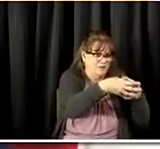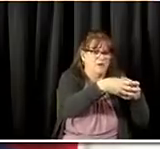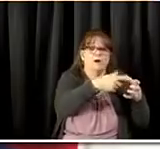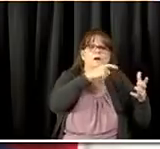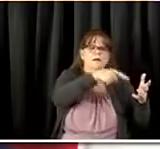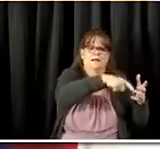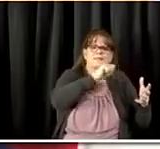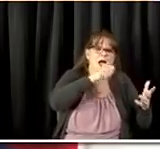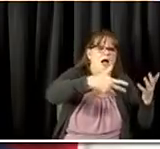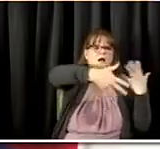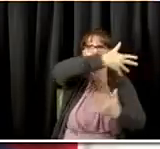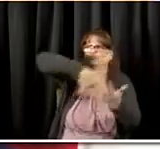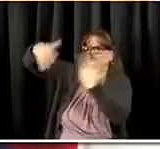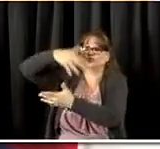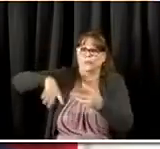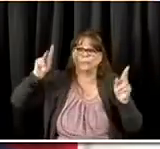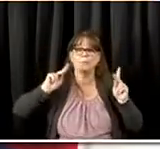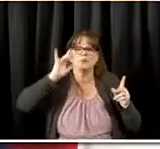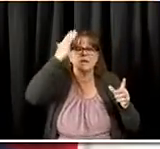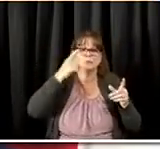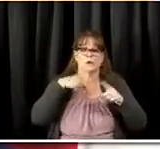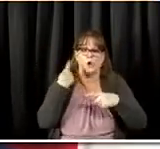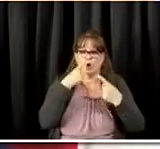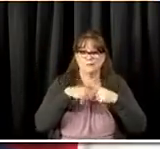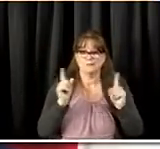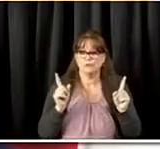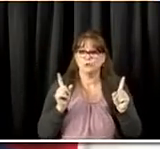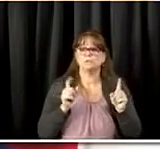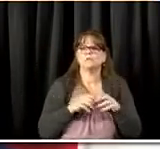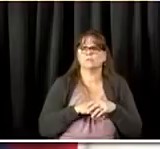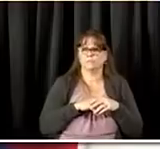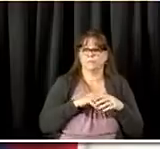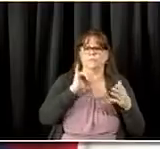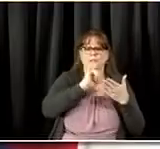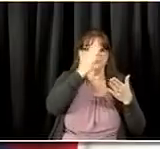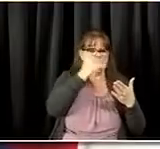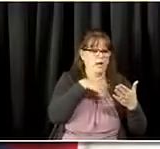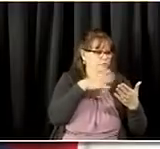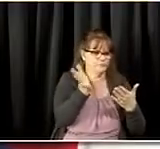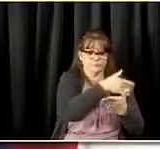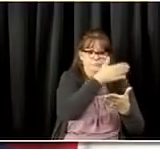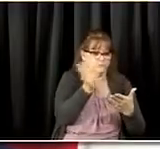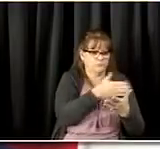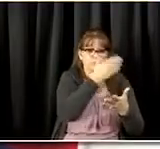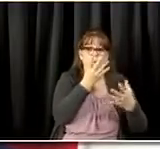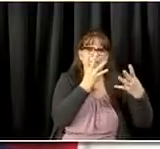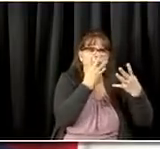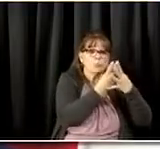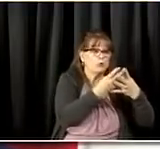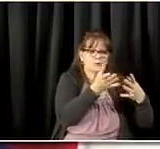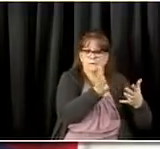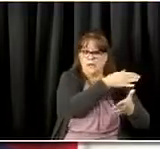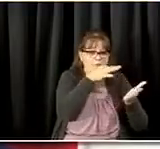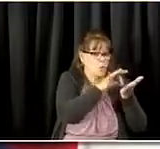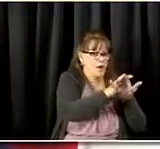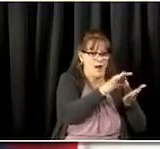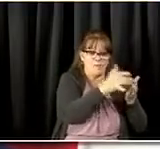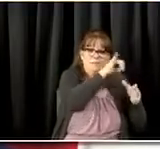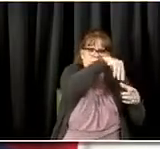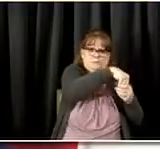county. So excluding cases among individuals that are living within a prison